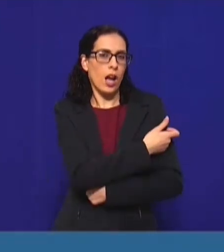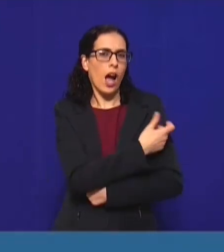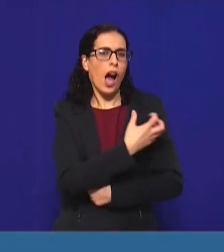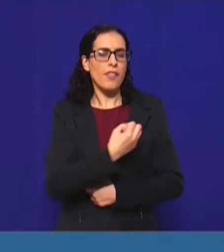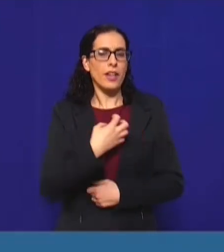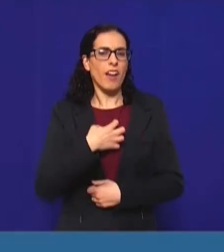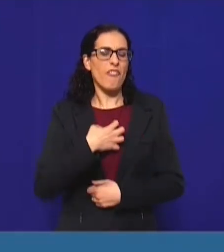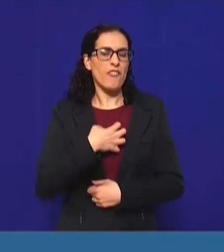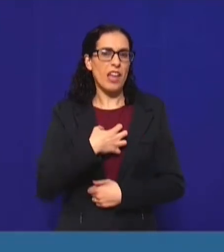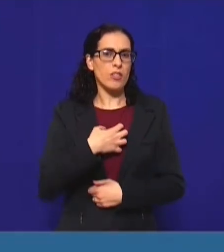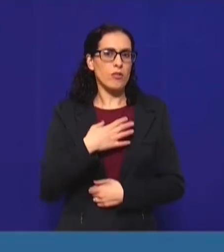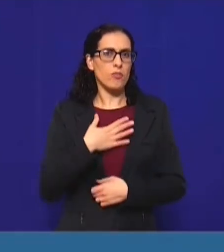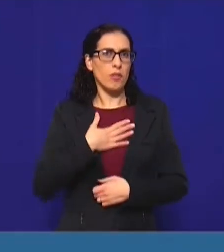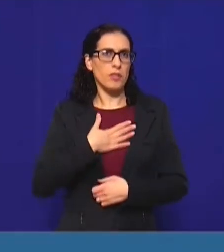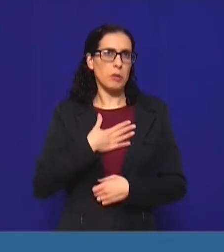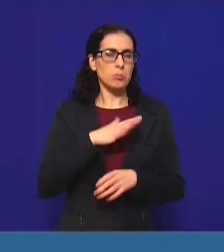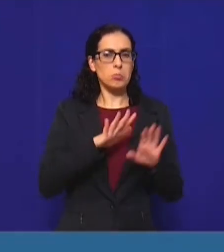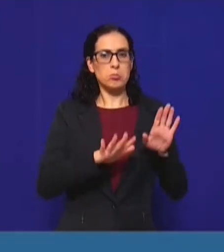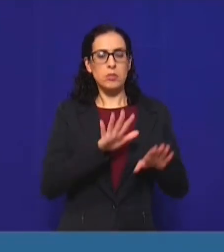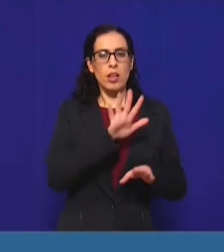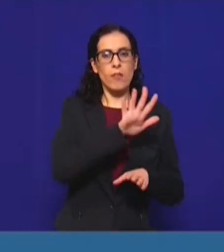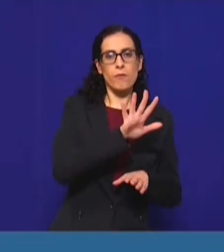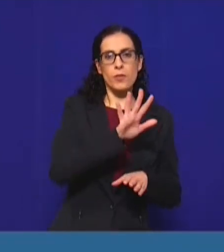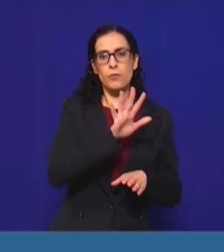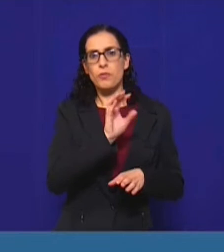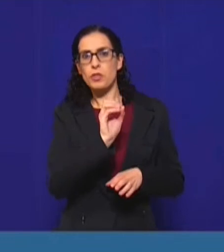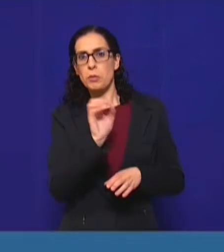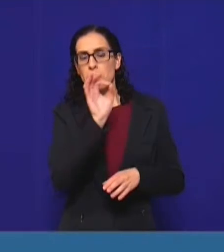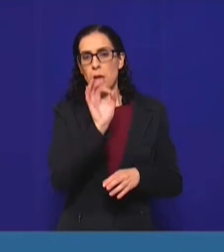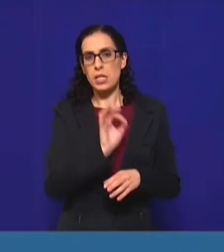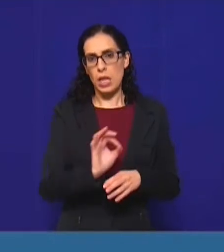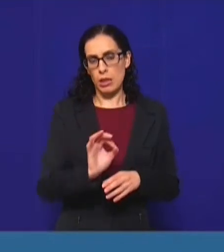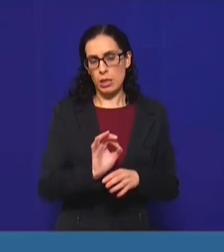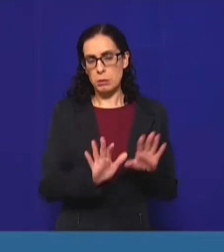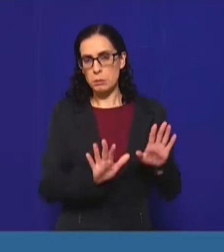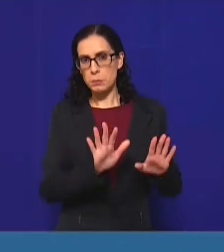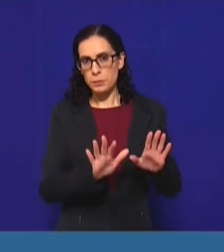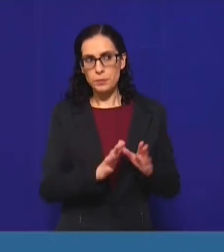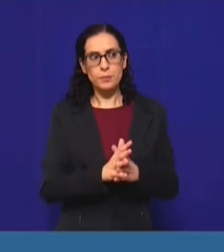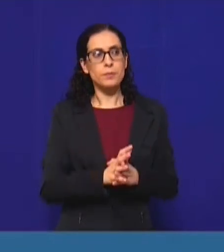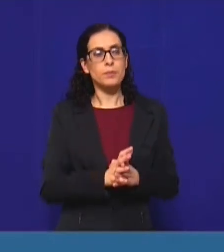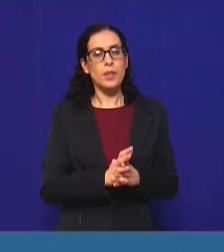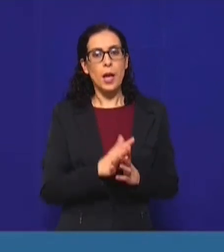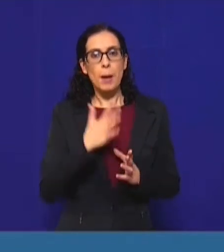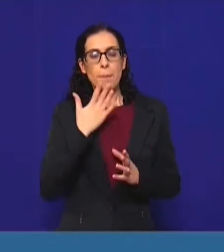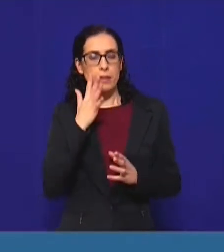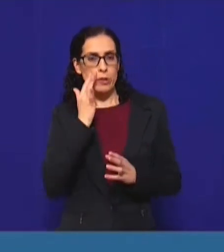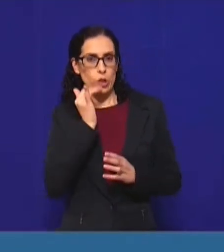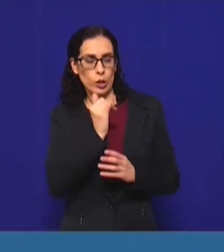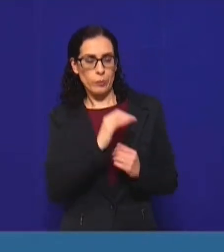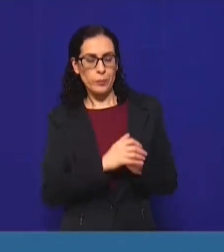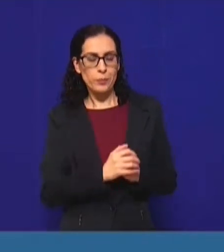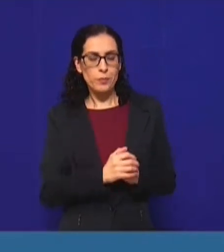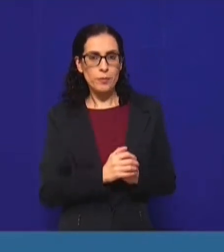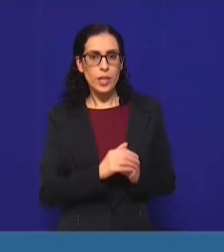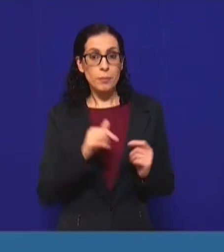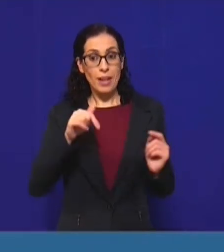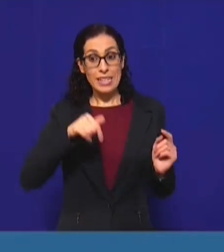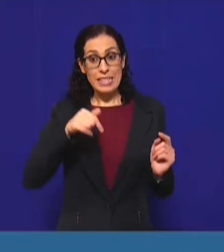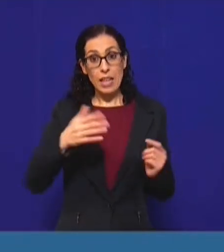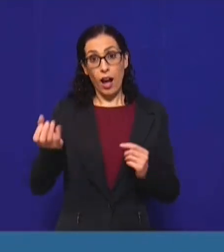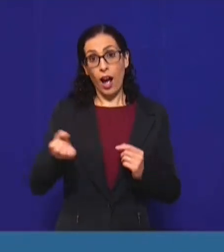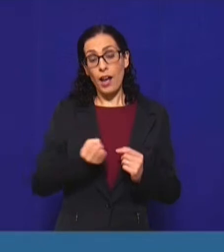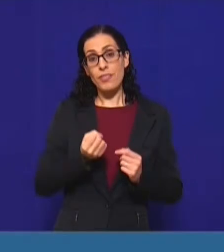ta' betwieħor 52% mill-li nistgħu nafu dak li ħareġ mill-clinical trials. Però issa ħerġin